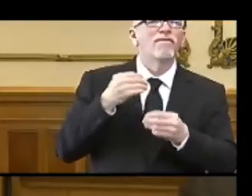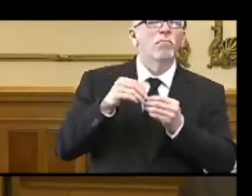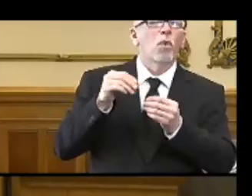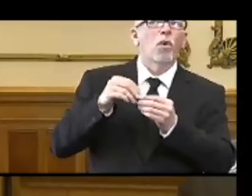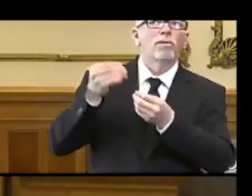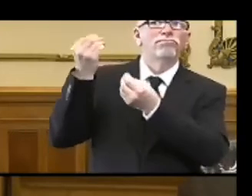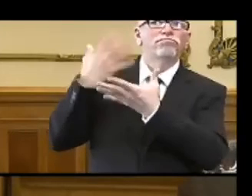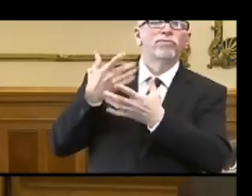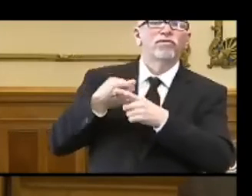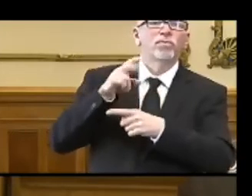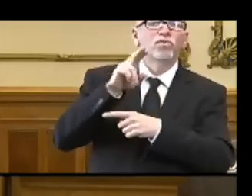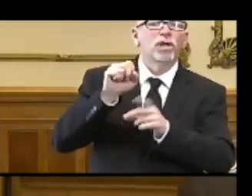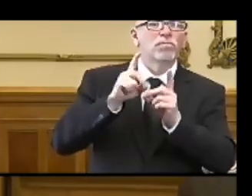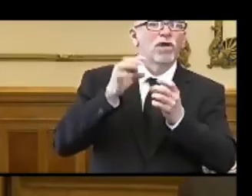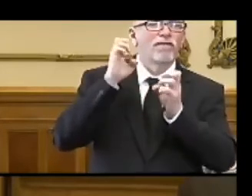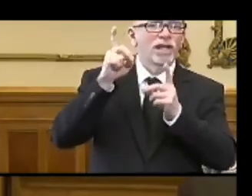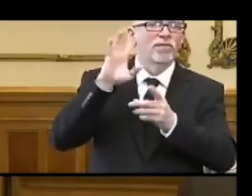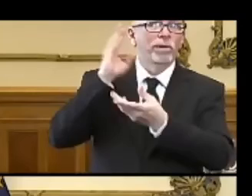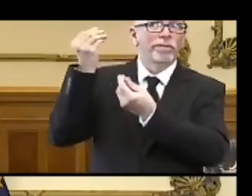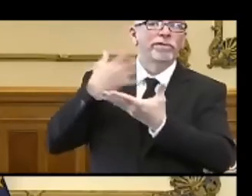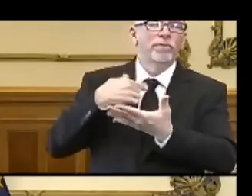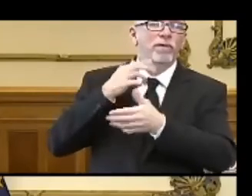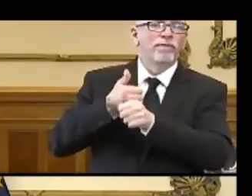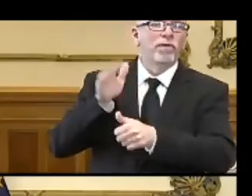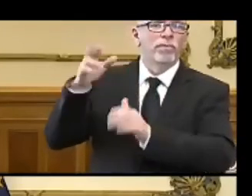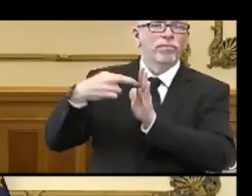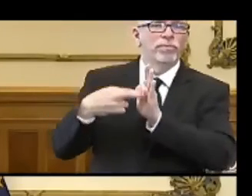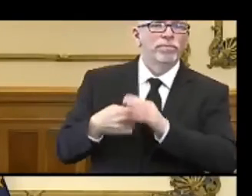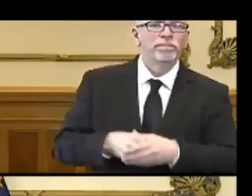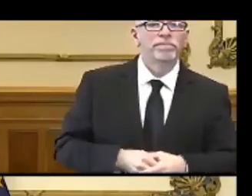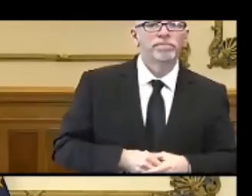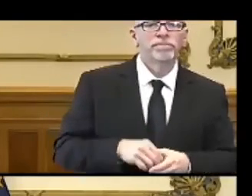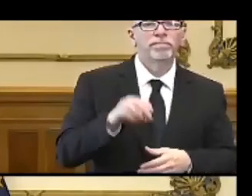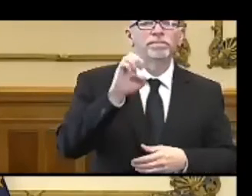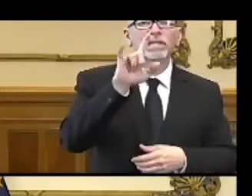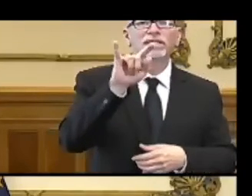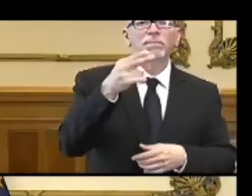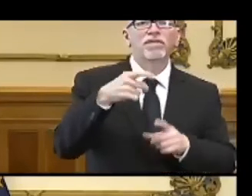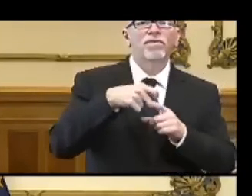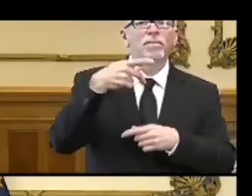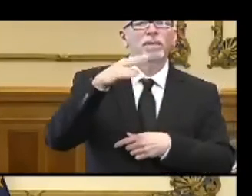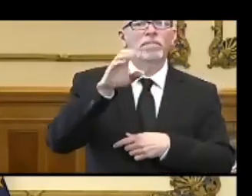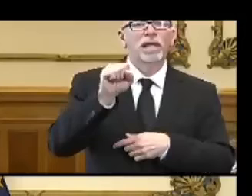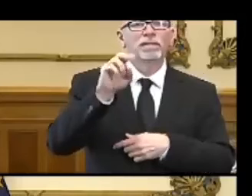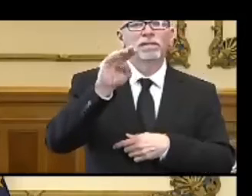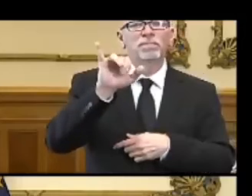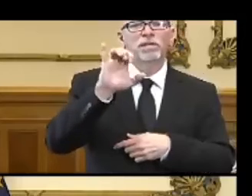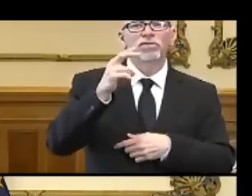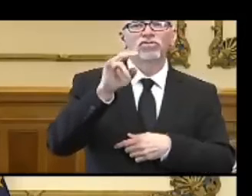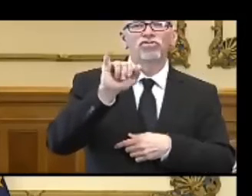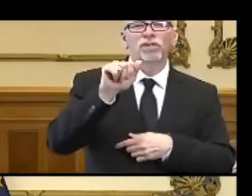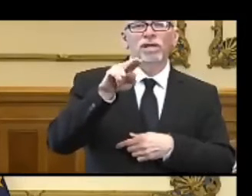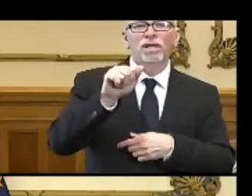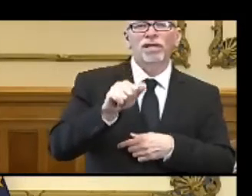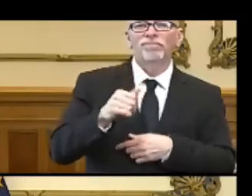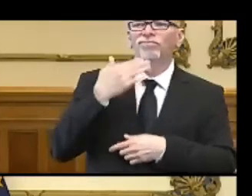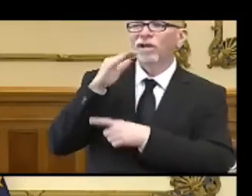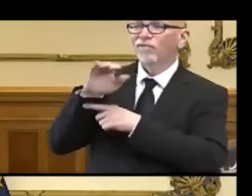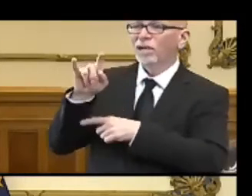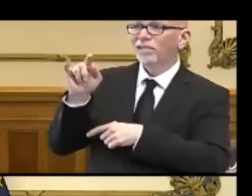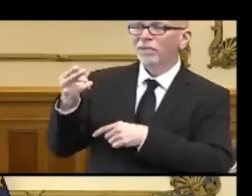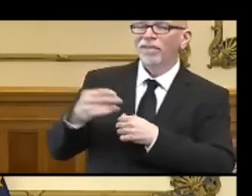out from the U.S. Department of Education. Elizabeth, PBS, Michiana. Good afternoon,